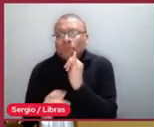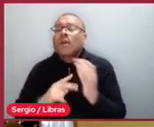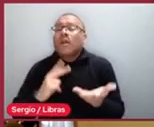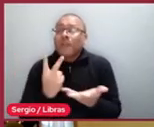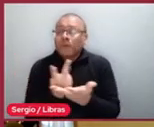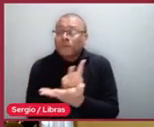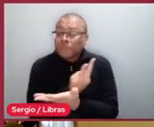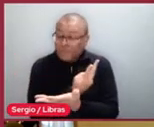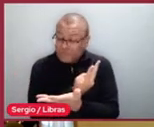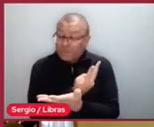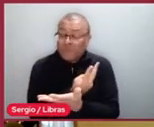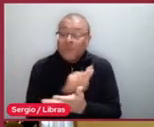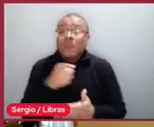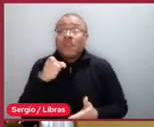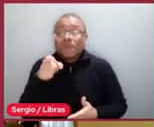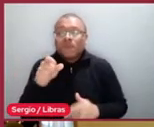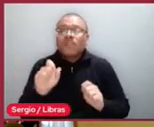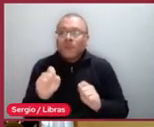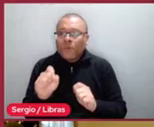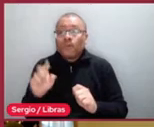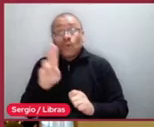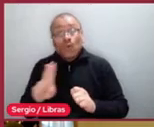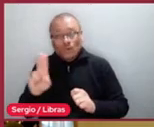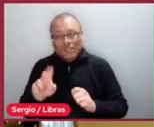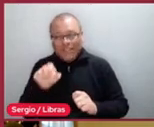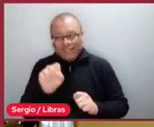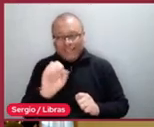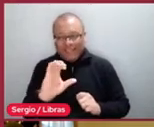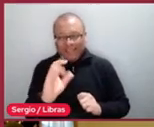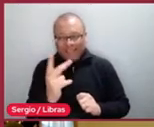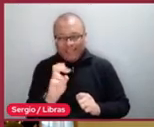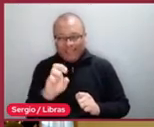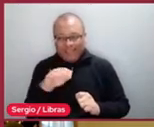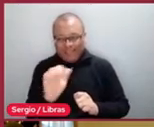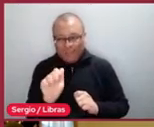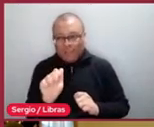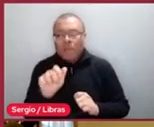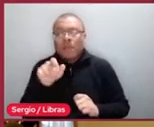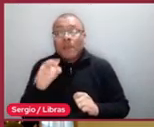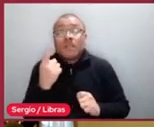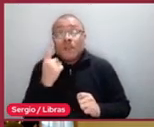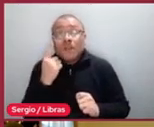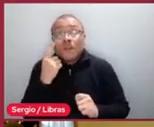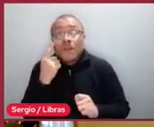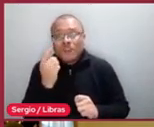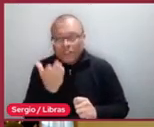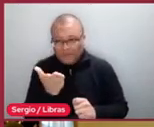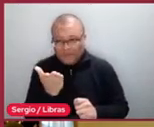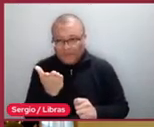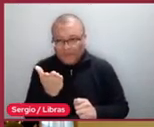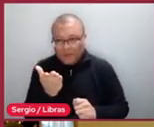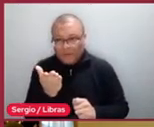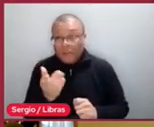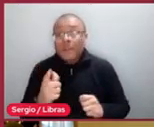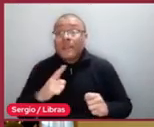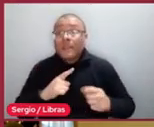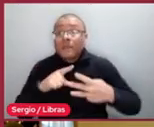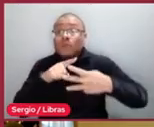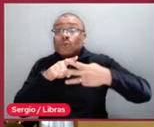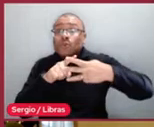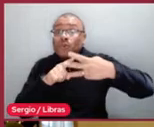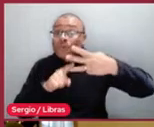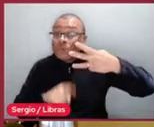situations, dry schema is enough. But let's suppose we have this kind of situation here right now. We have 3 different kinds